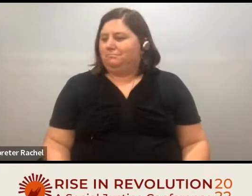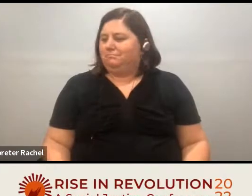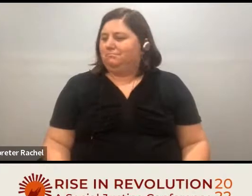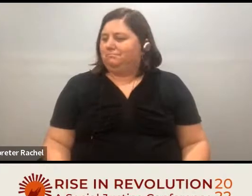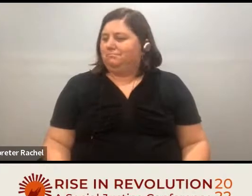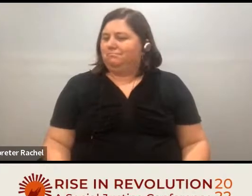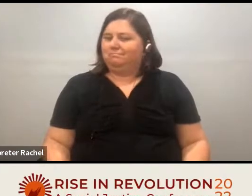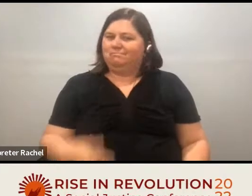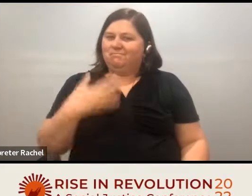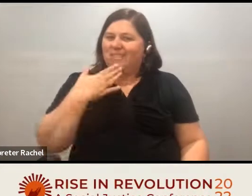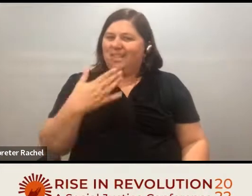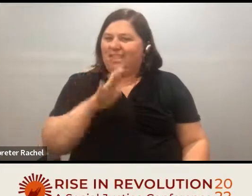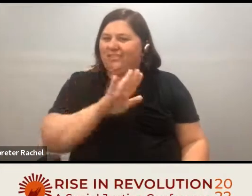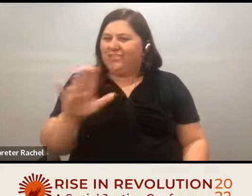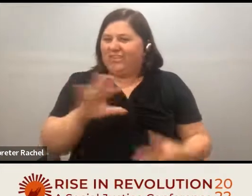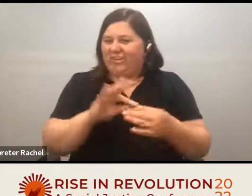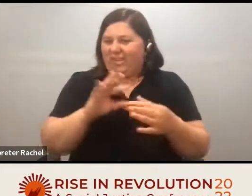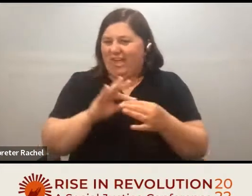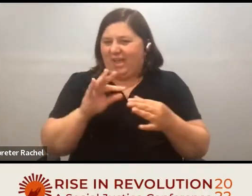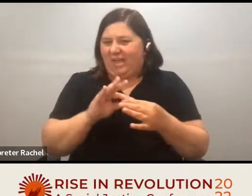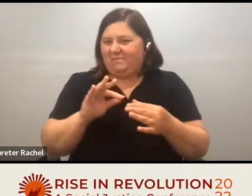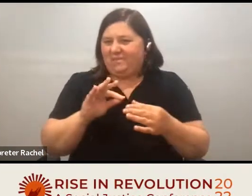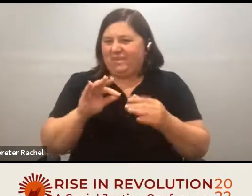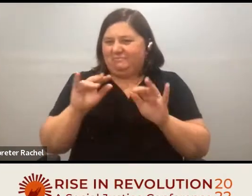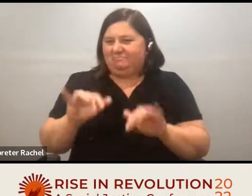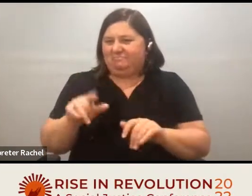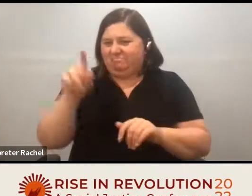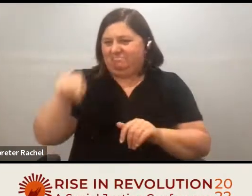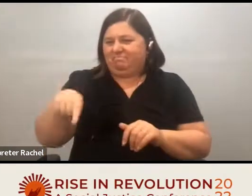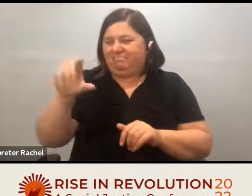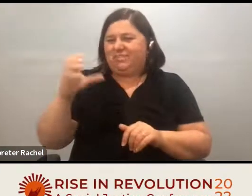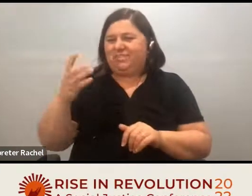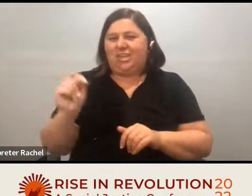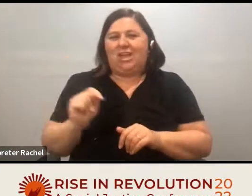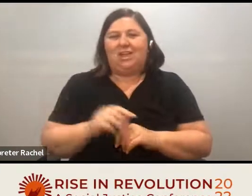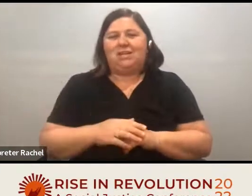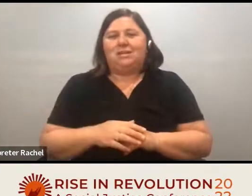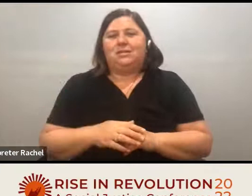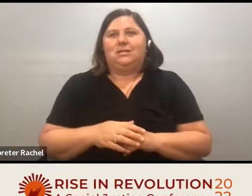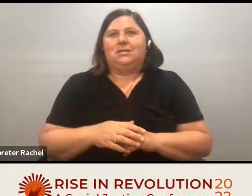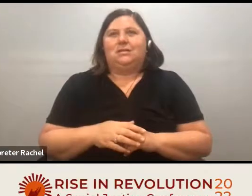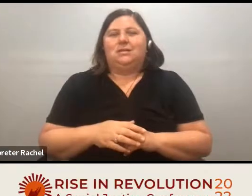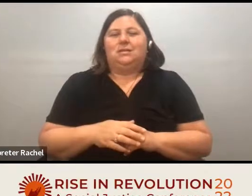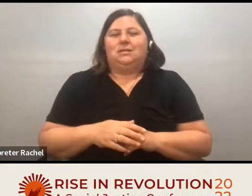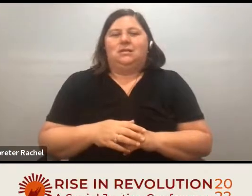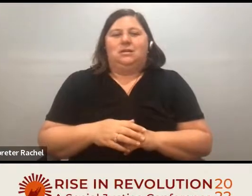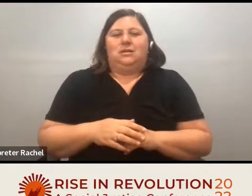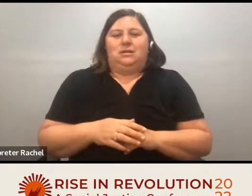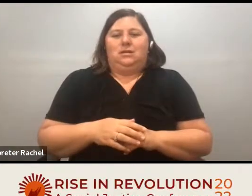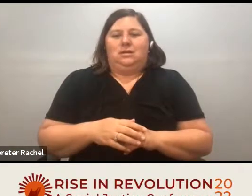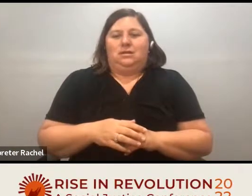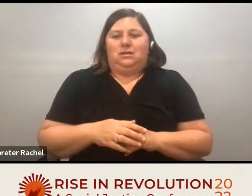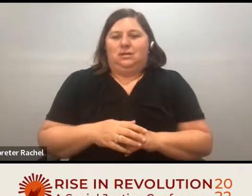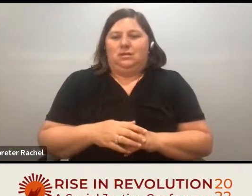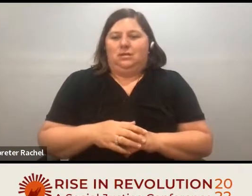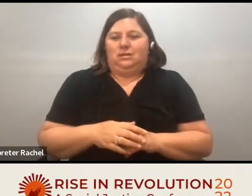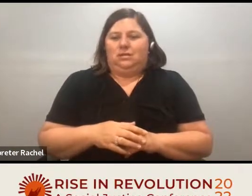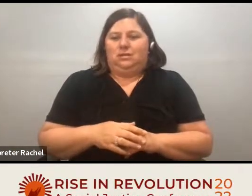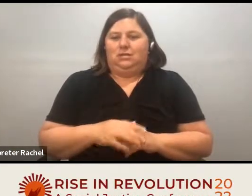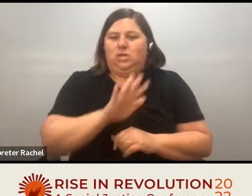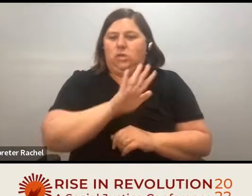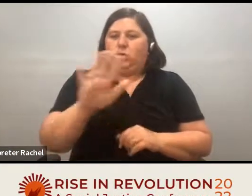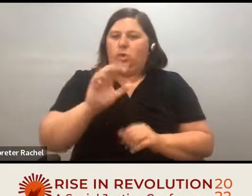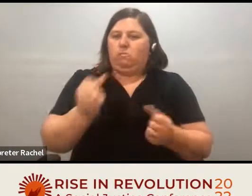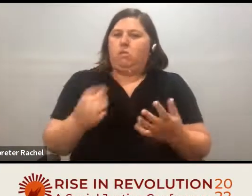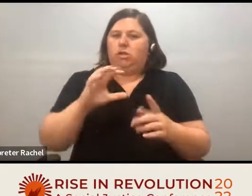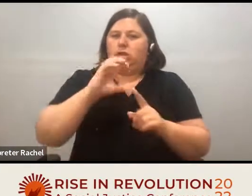Thank you for the comments, folks, through into the chat. What kinds of things is your multicultural